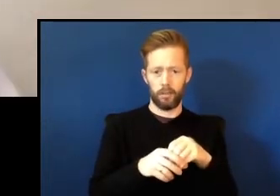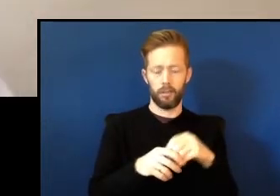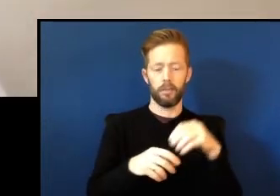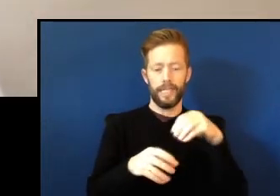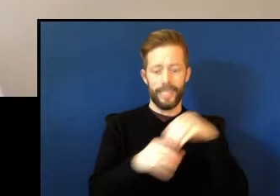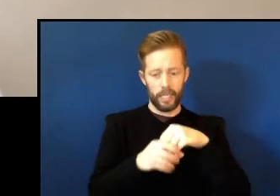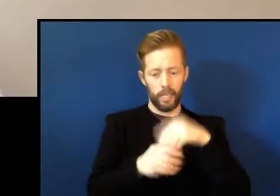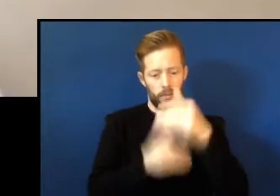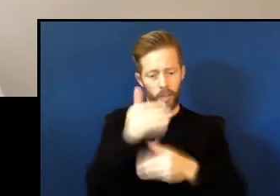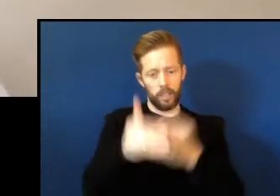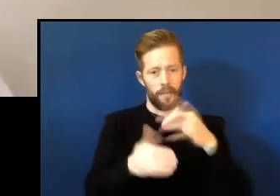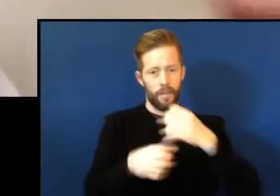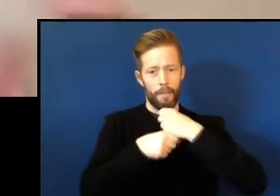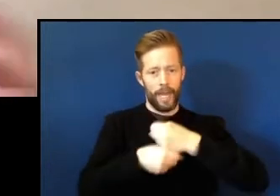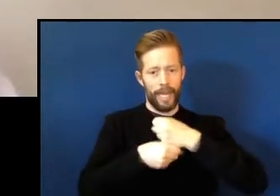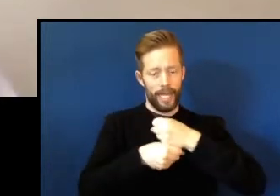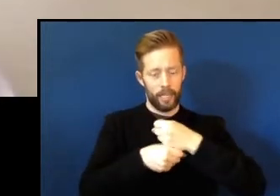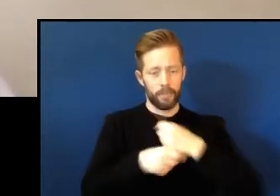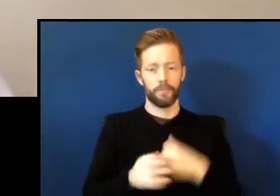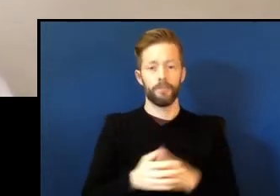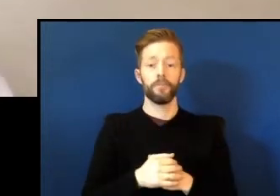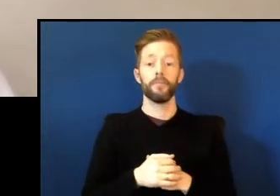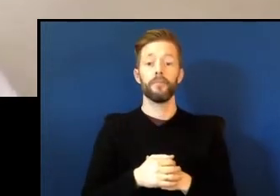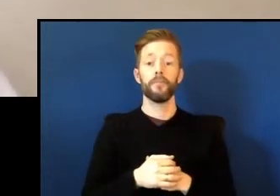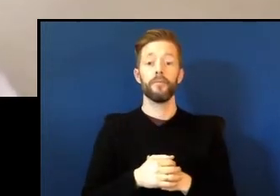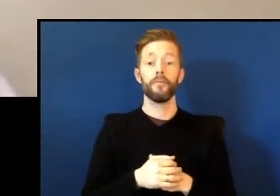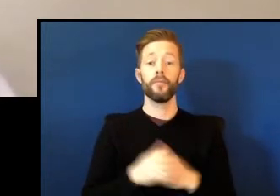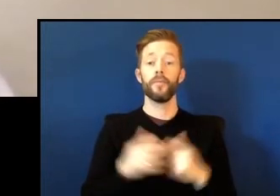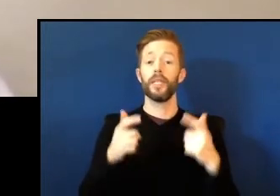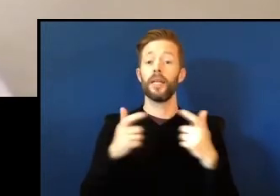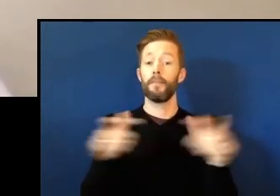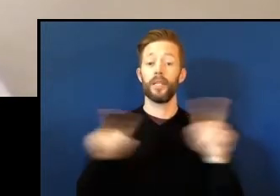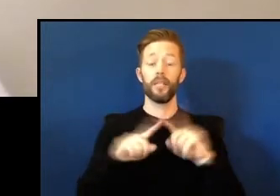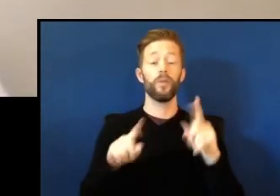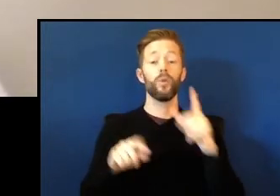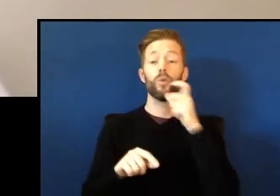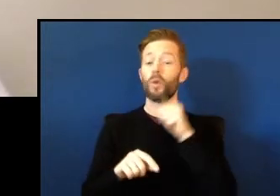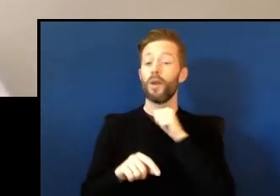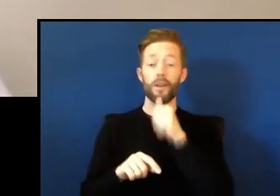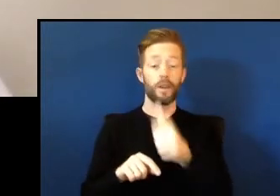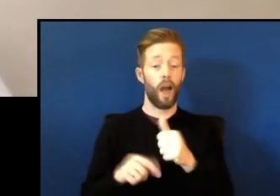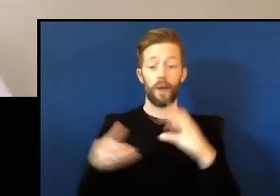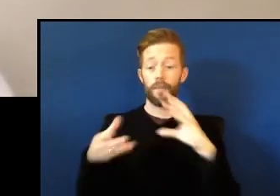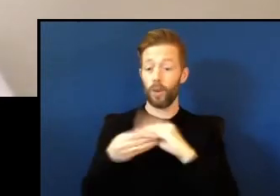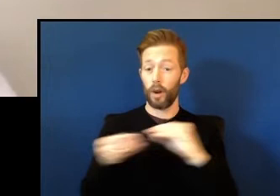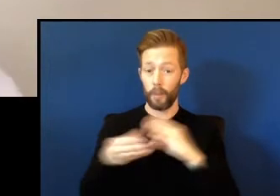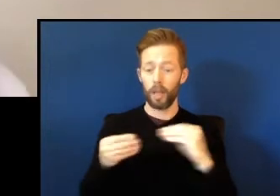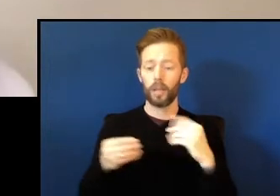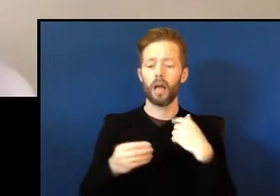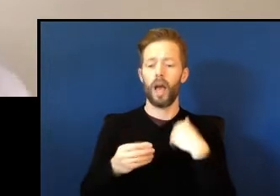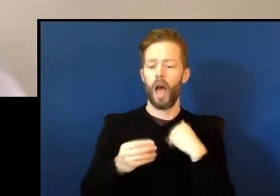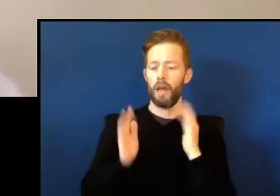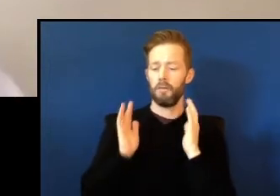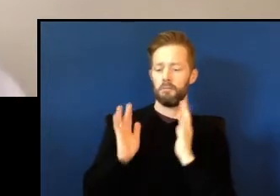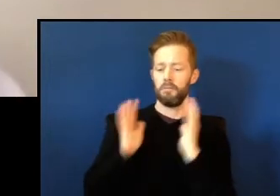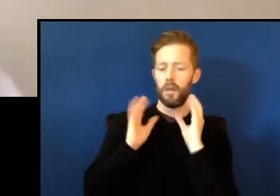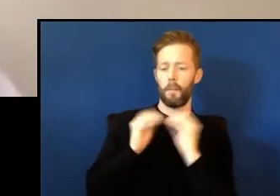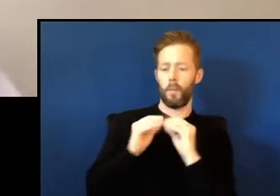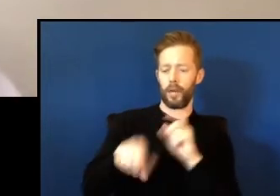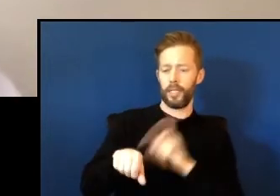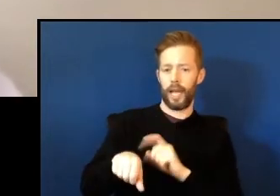making process. The biggest difference is that I allow my nonverbal students to take more time exploring